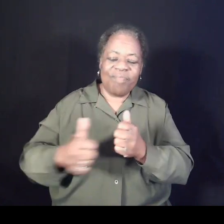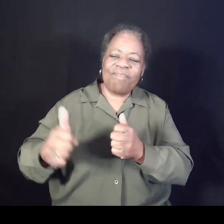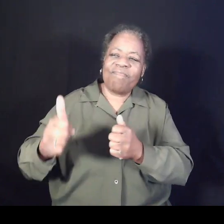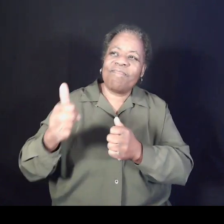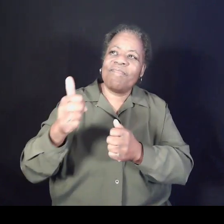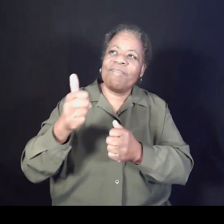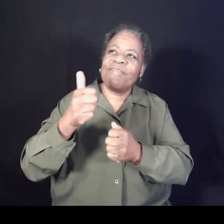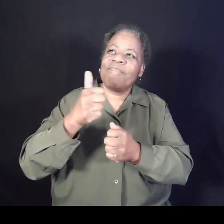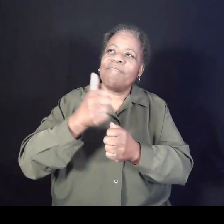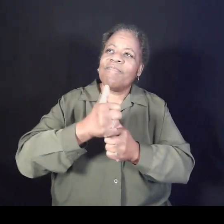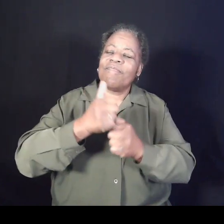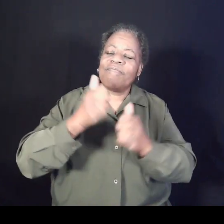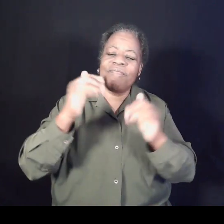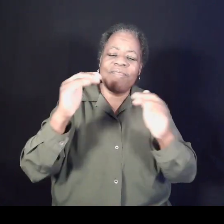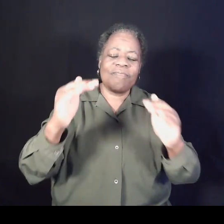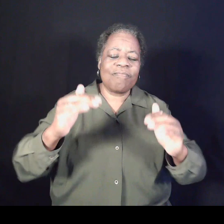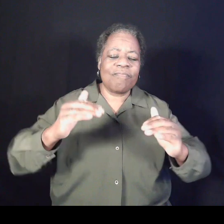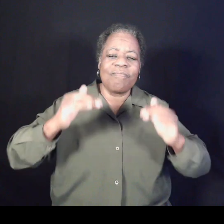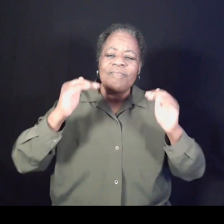Chelsea's